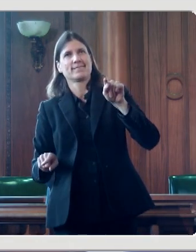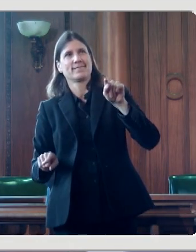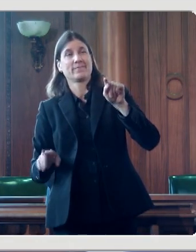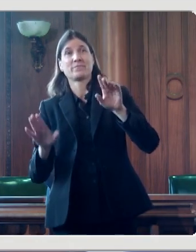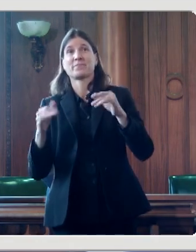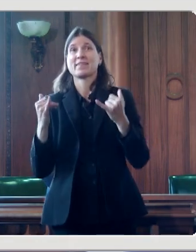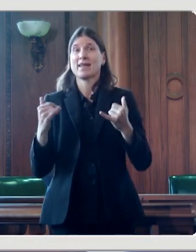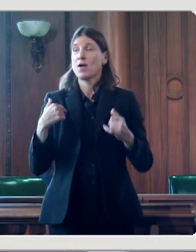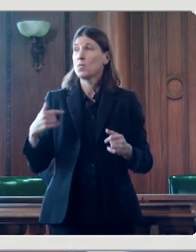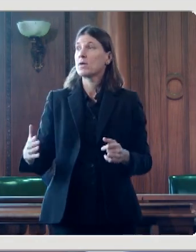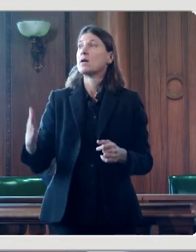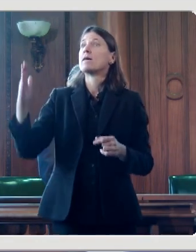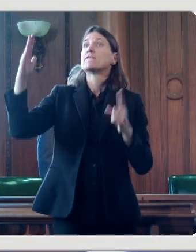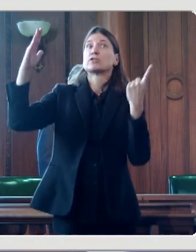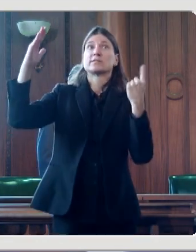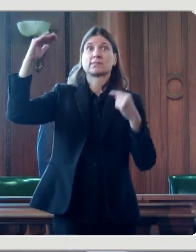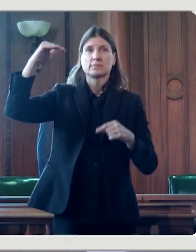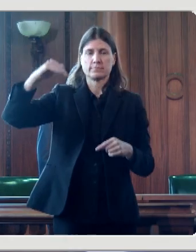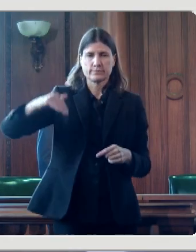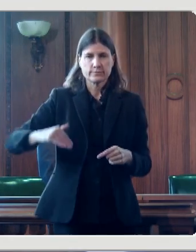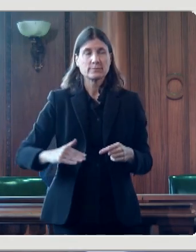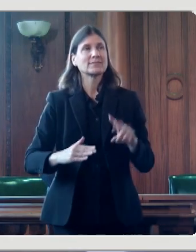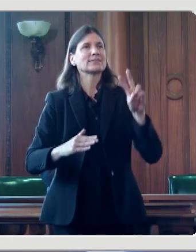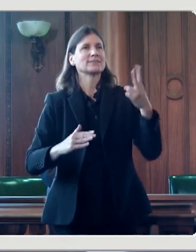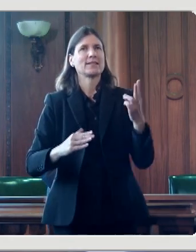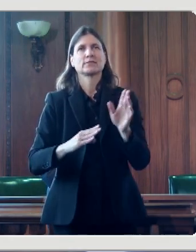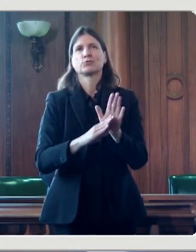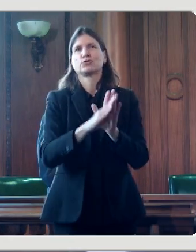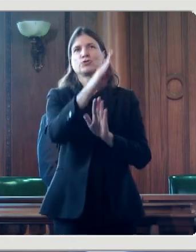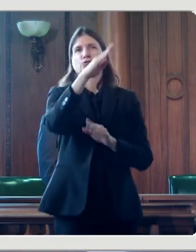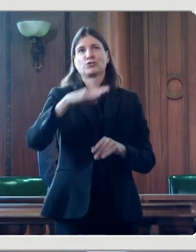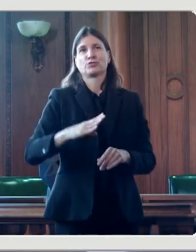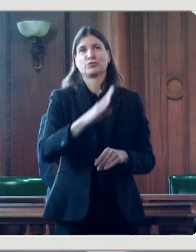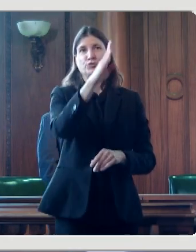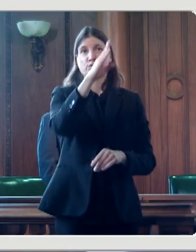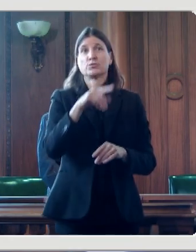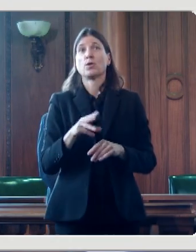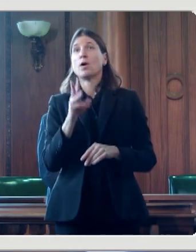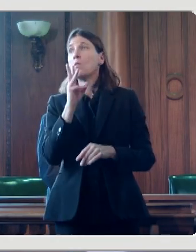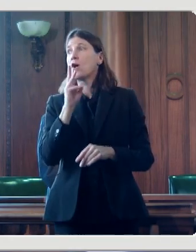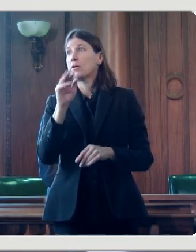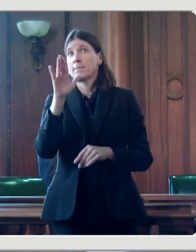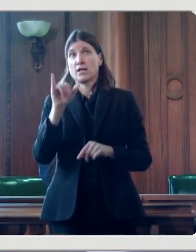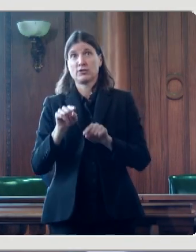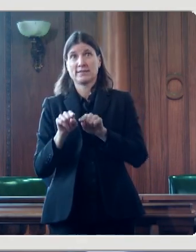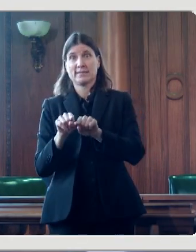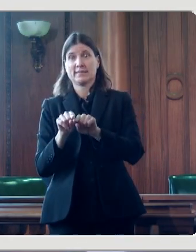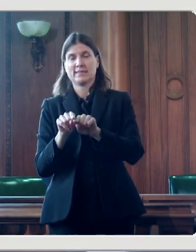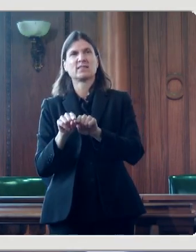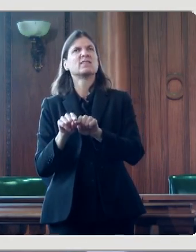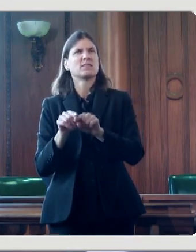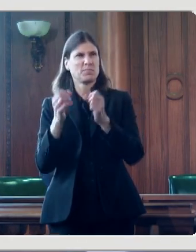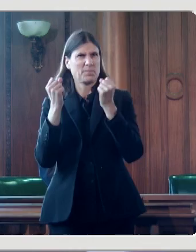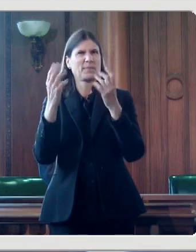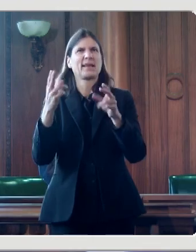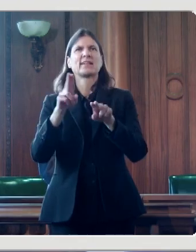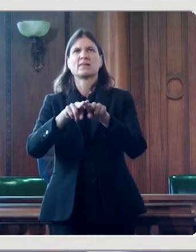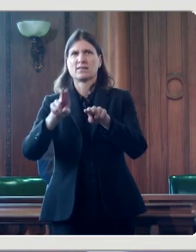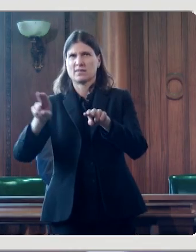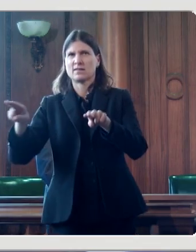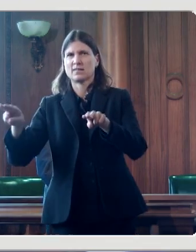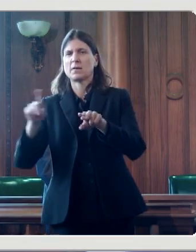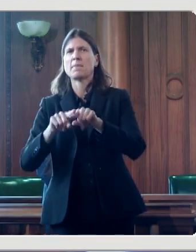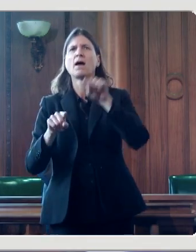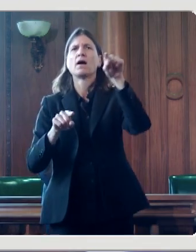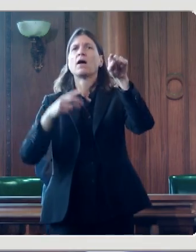experiencing the most volume and the highest acuity relative to its size. It does not seem to have traveled as much north this